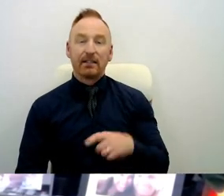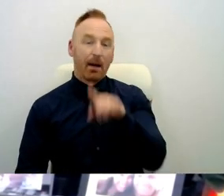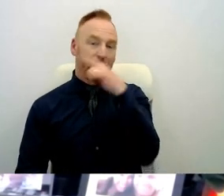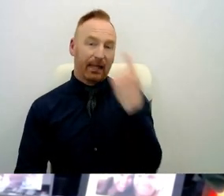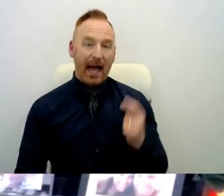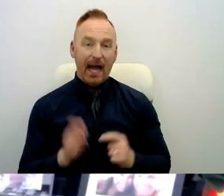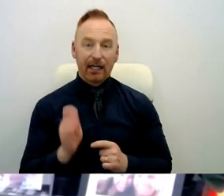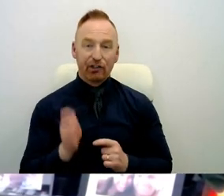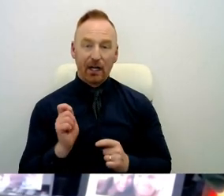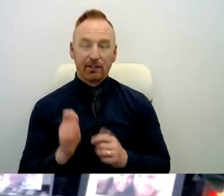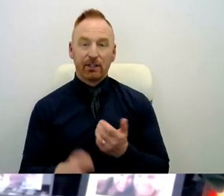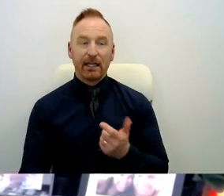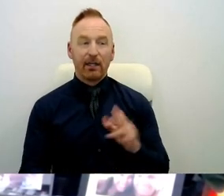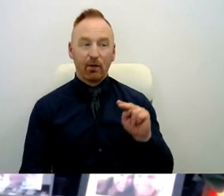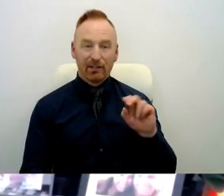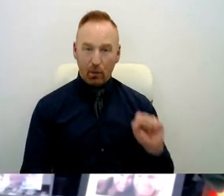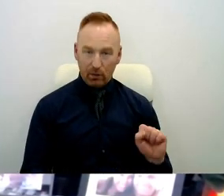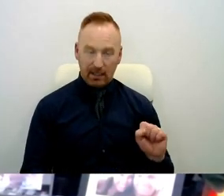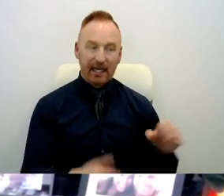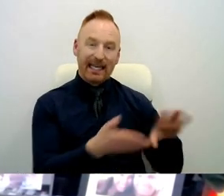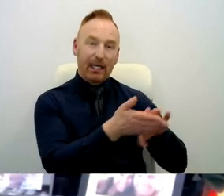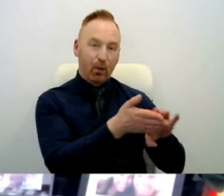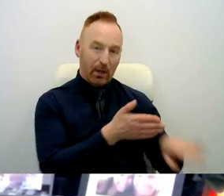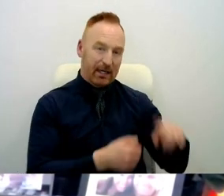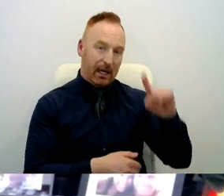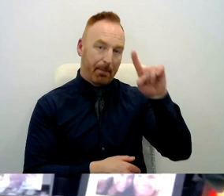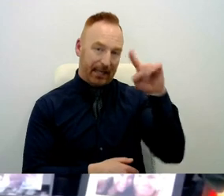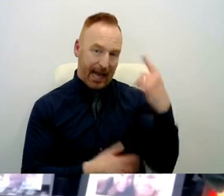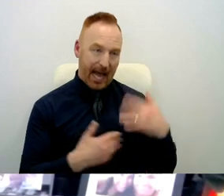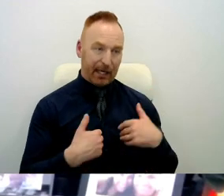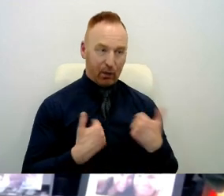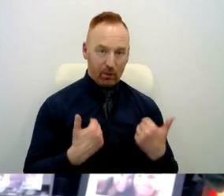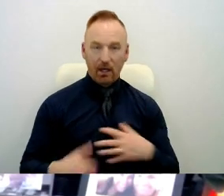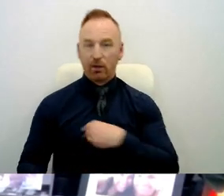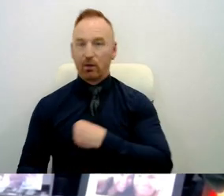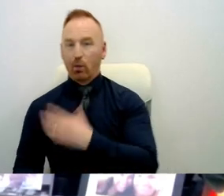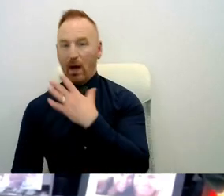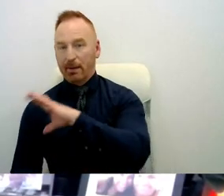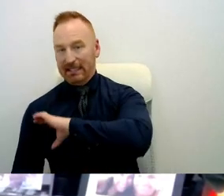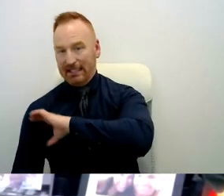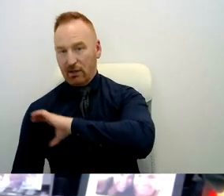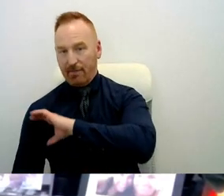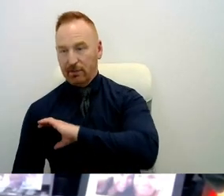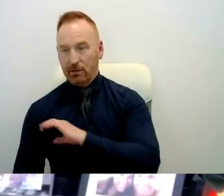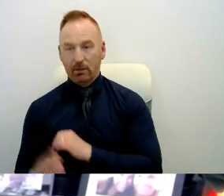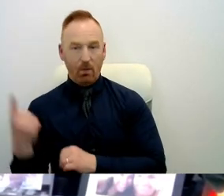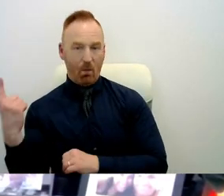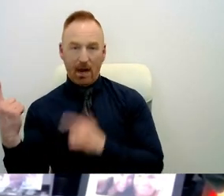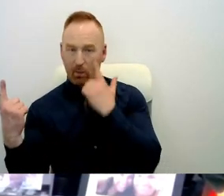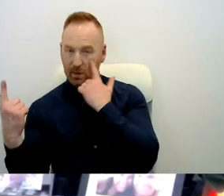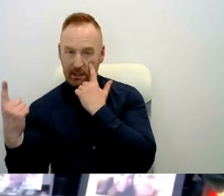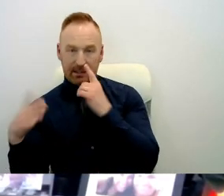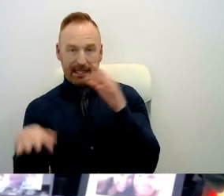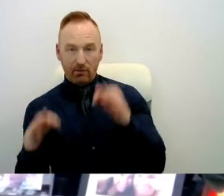Nova Scotia acquitted a Black youth after preferring his evidence to that of the white police officer who was the only other witness at the